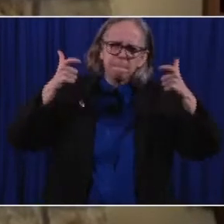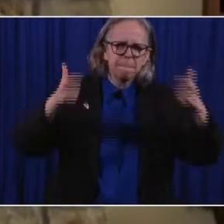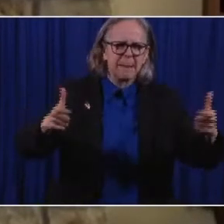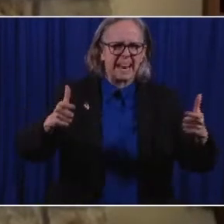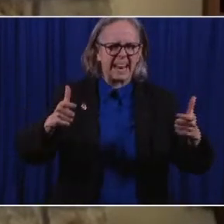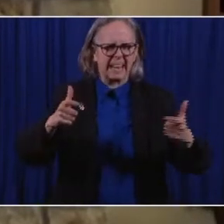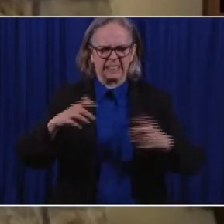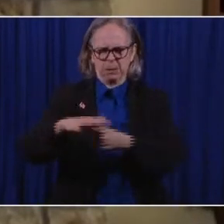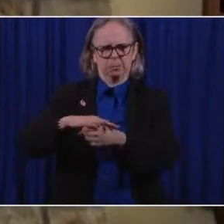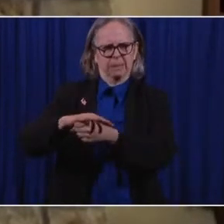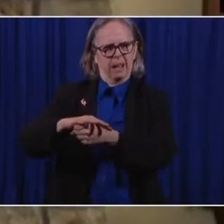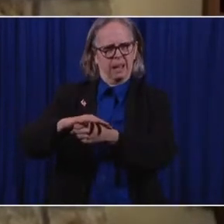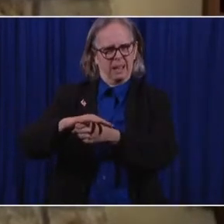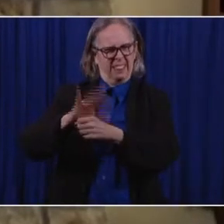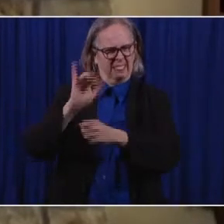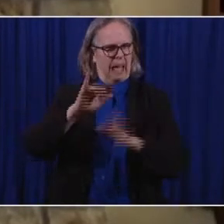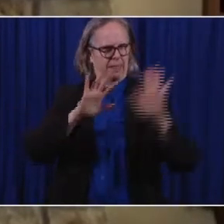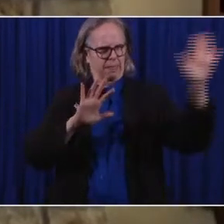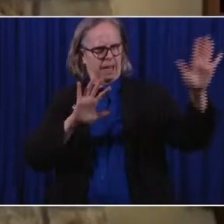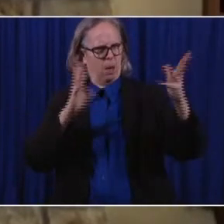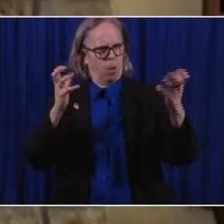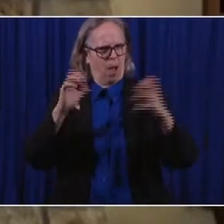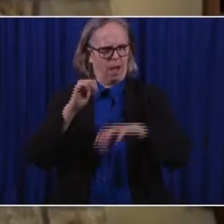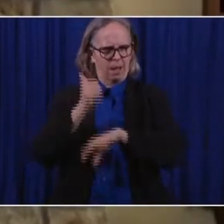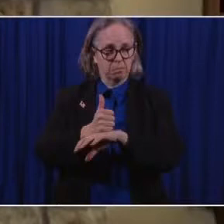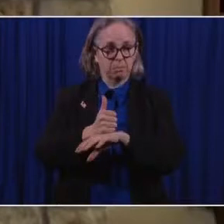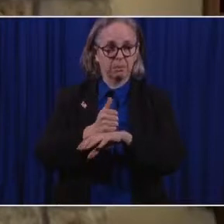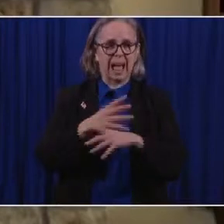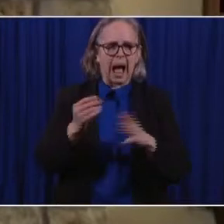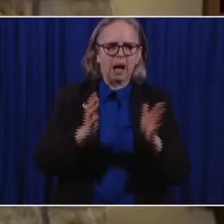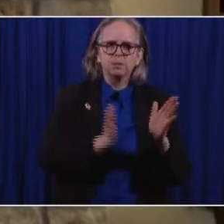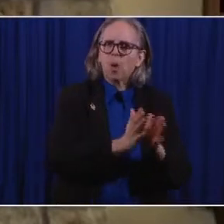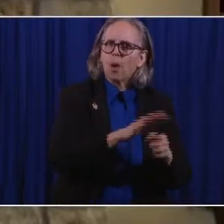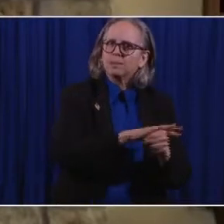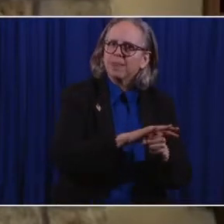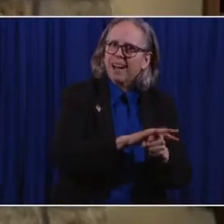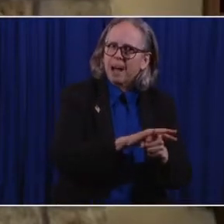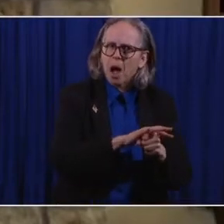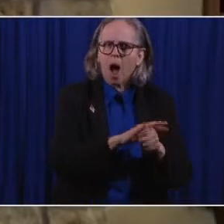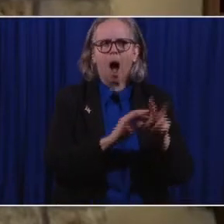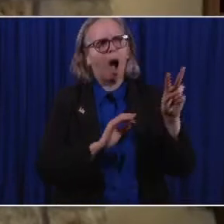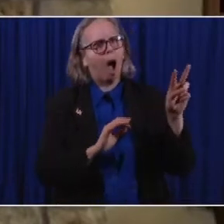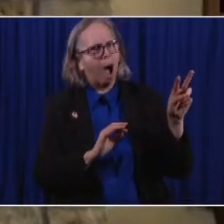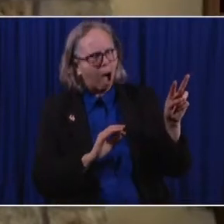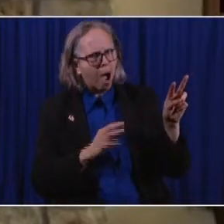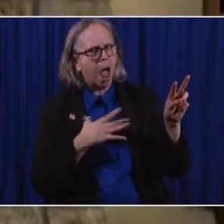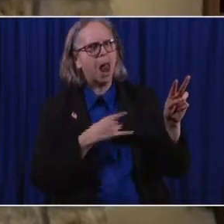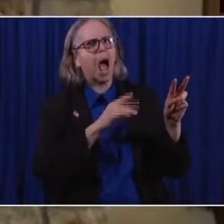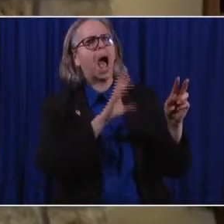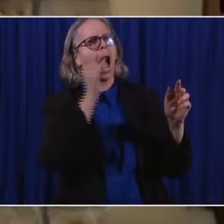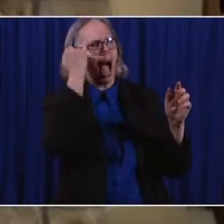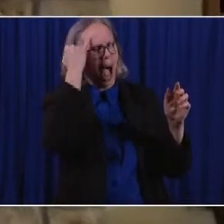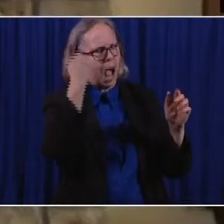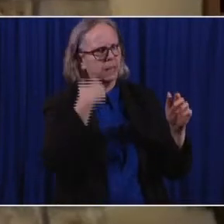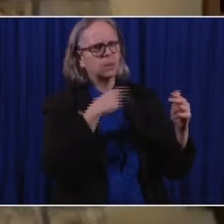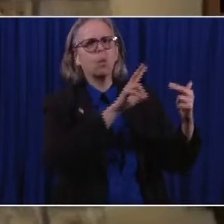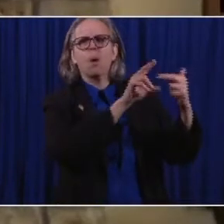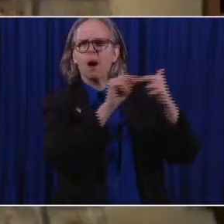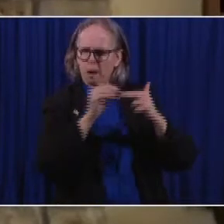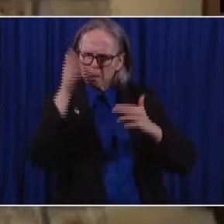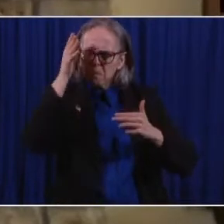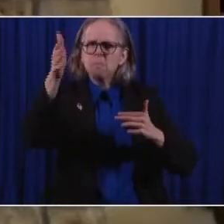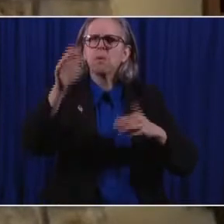ones. So you have both. And frankly, that mirrors where we are headed. We look at having some